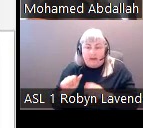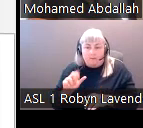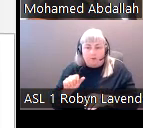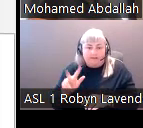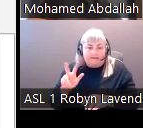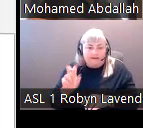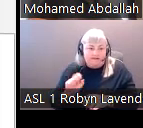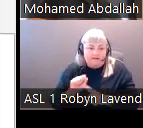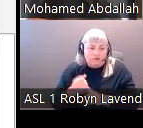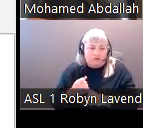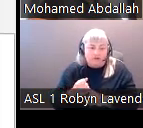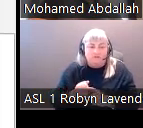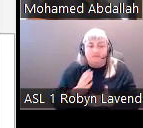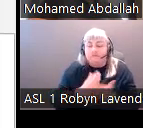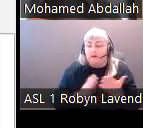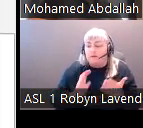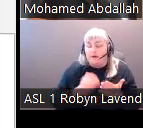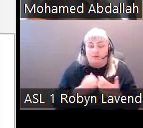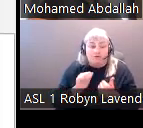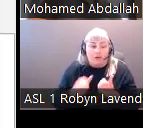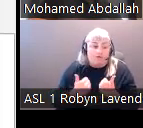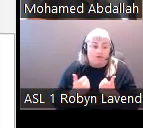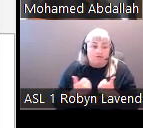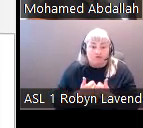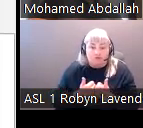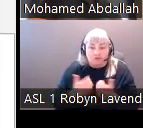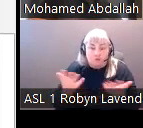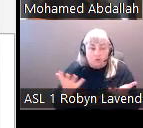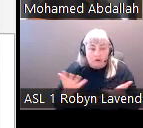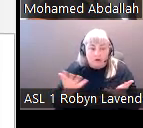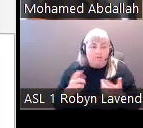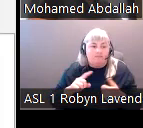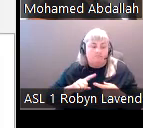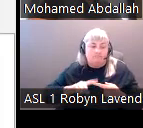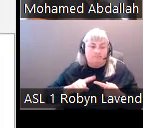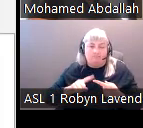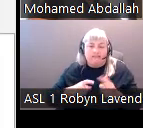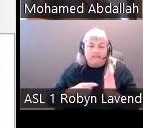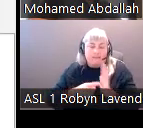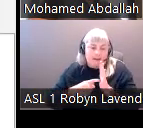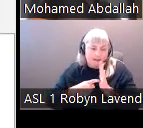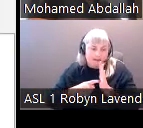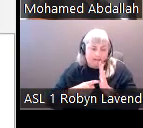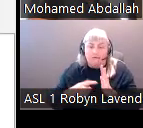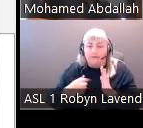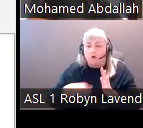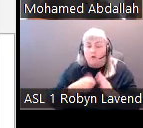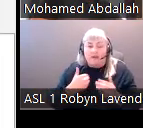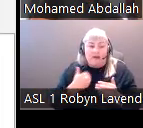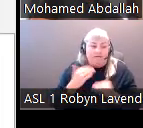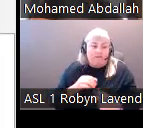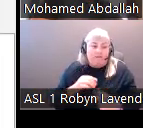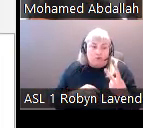Some of the challenges we have is, like I just mentioned, the demand of our safe suite. Since we only have two, sometimes we have